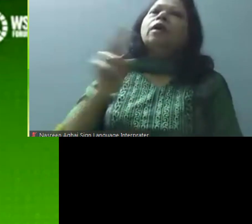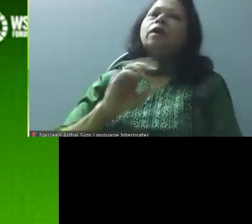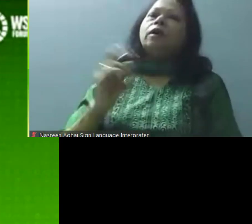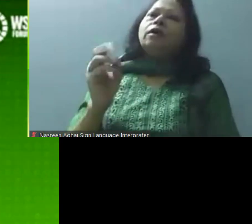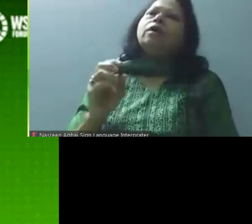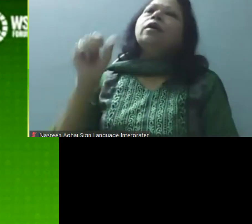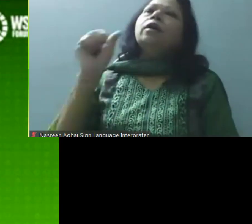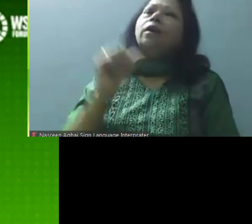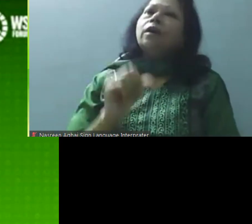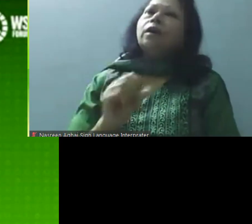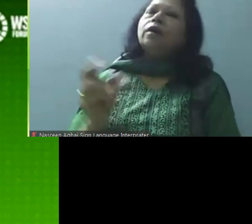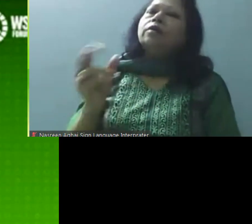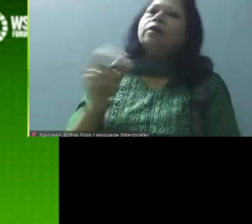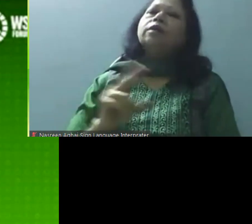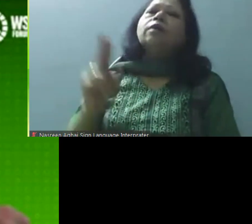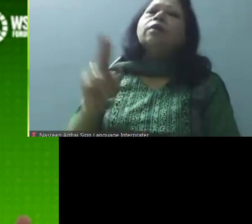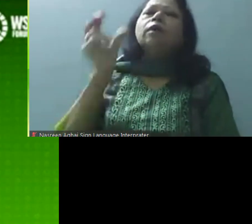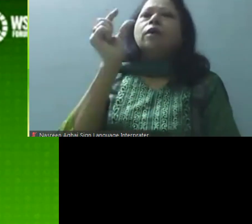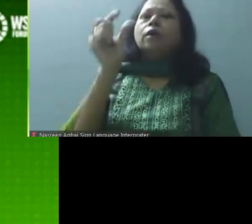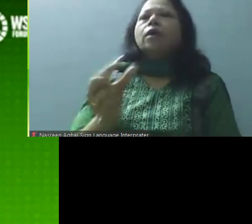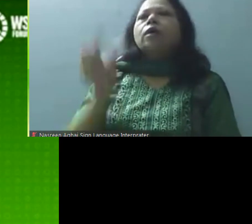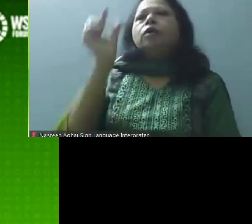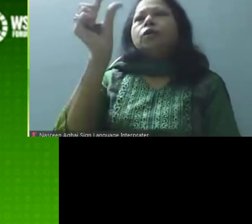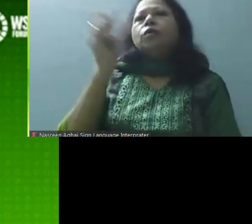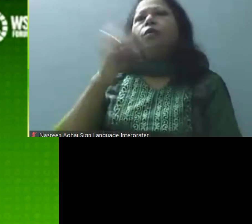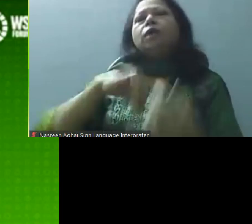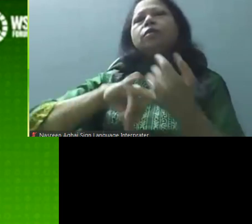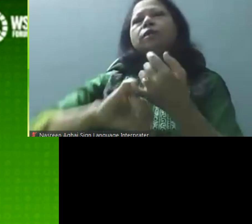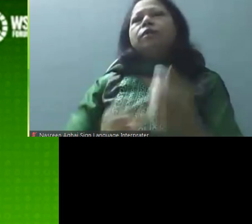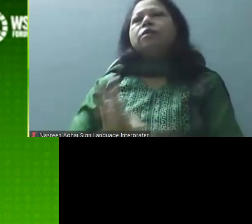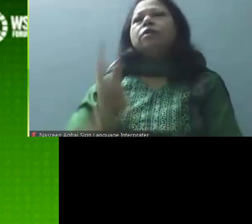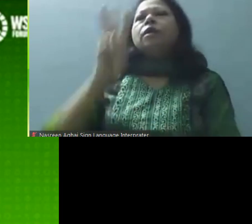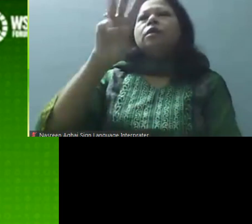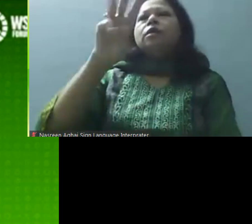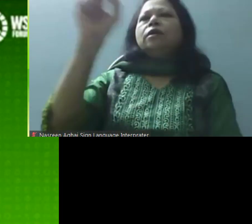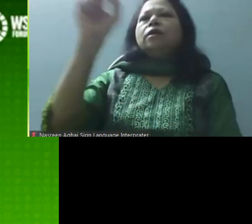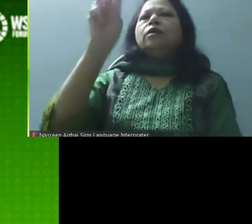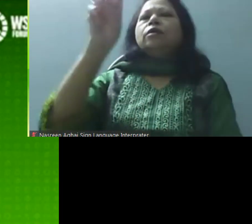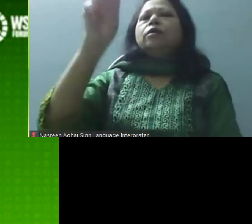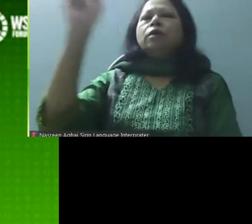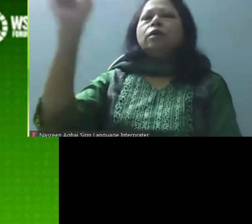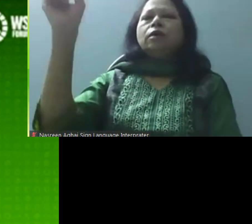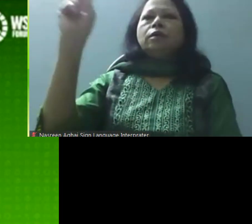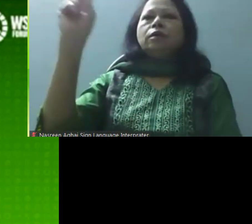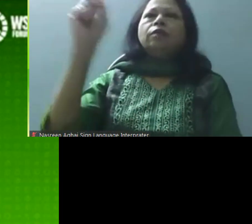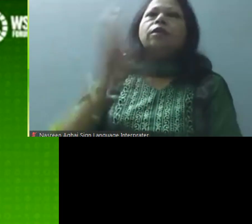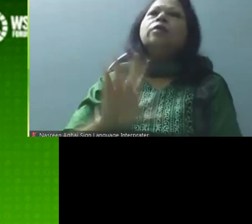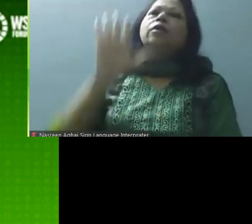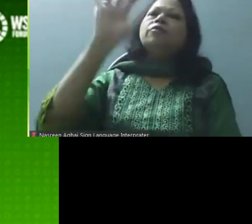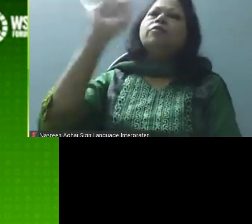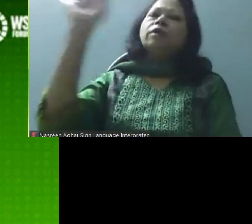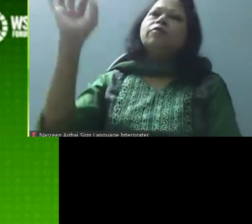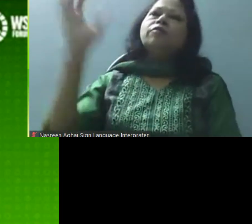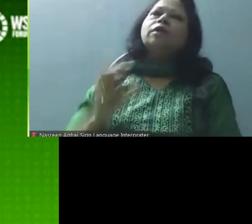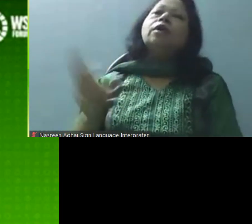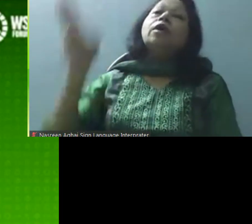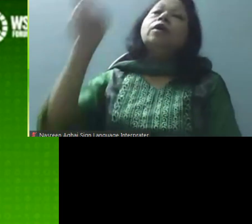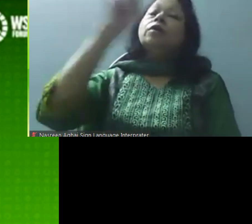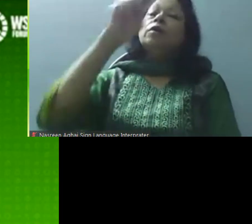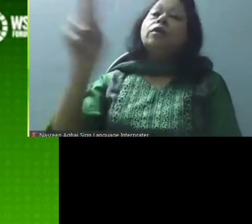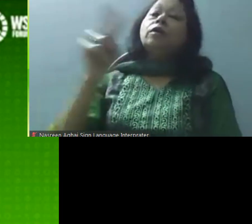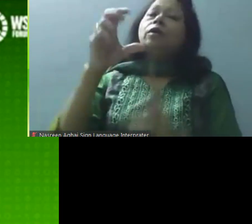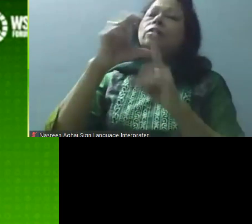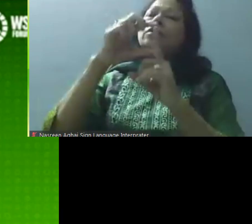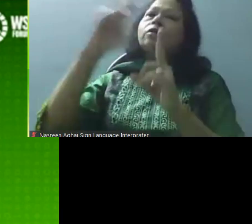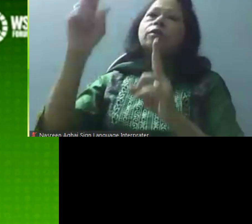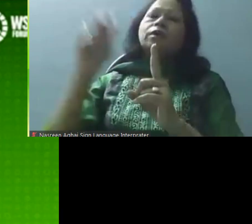the $20,000 to $30,000 systems, they've come down to $150, and that